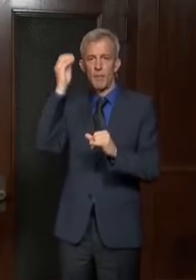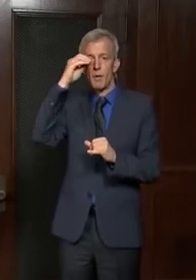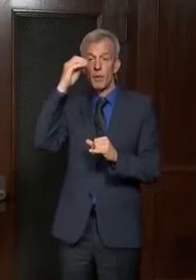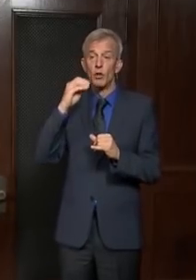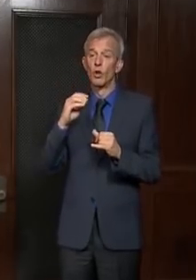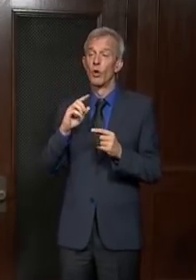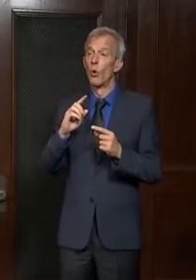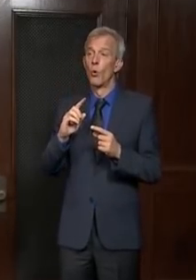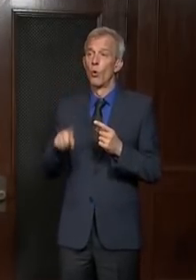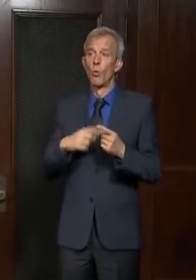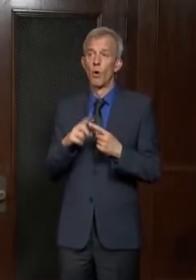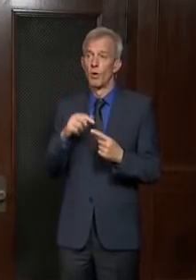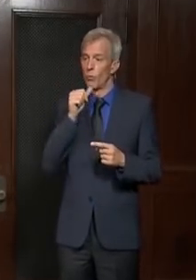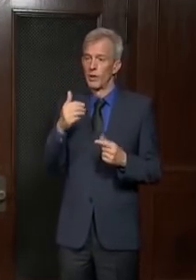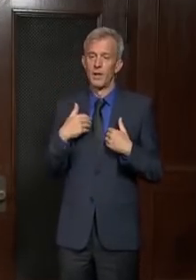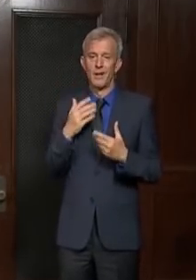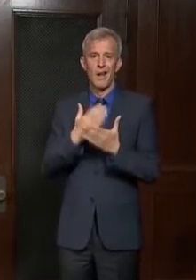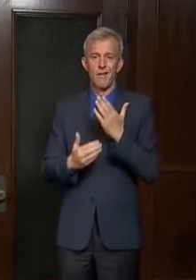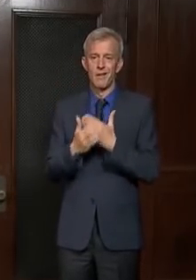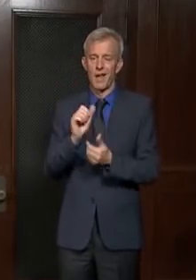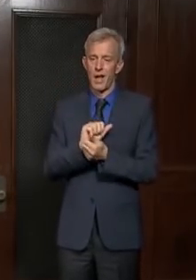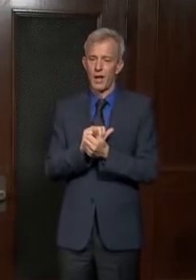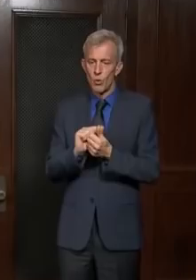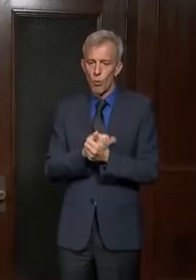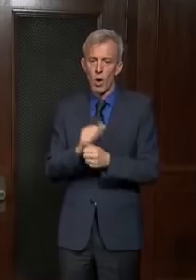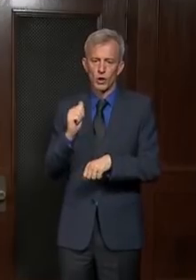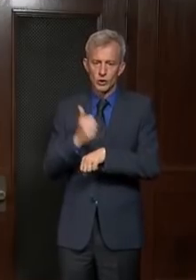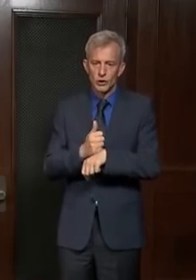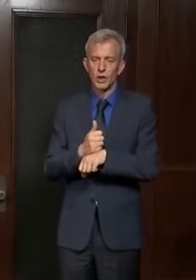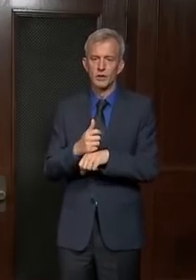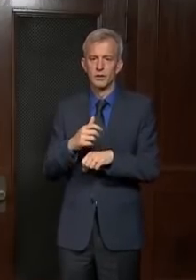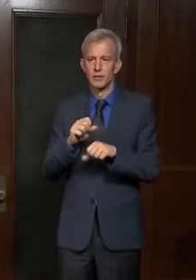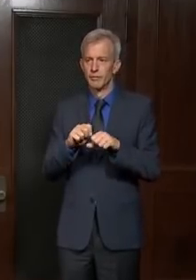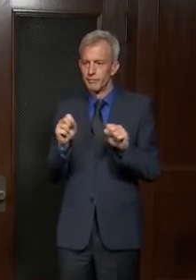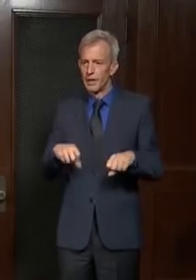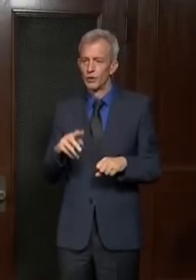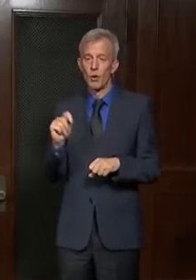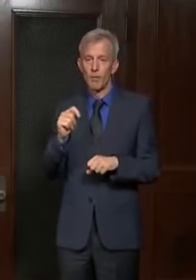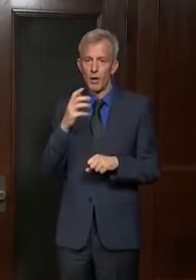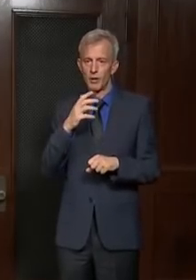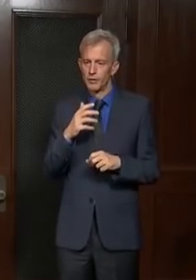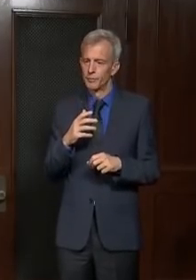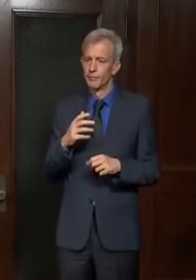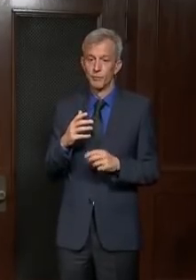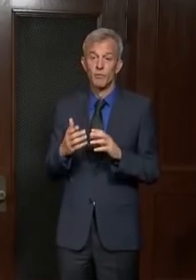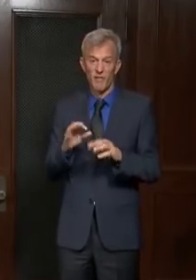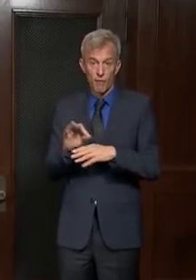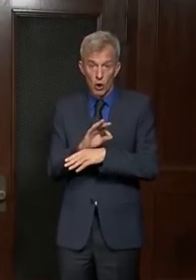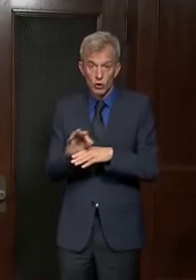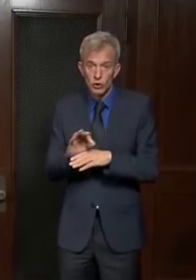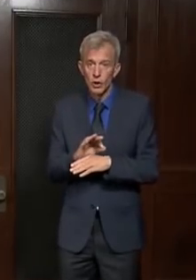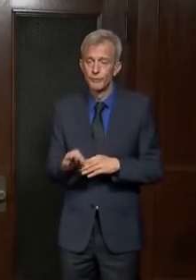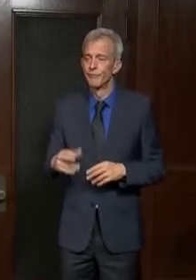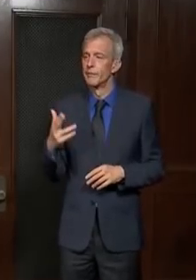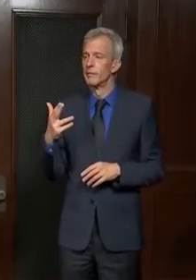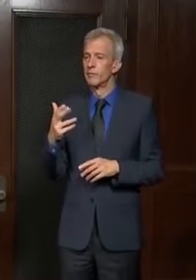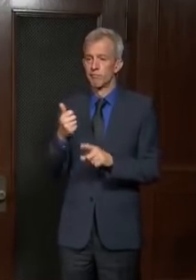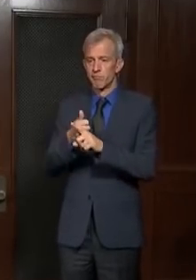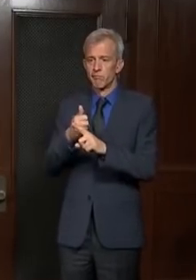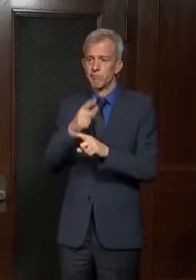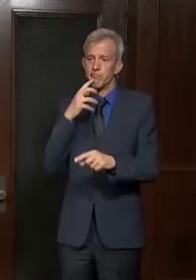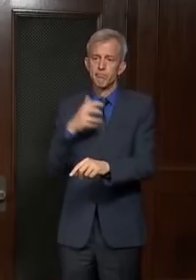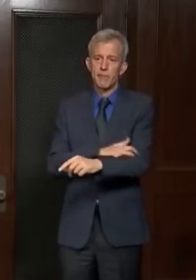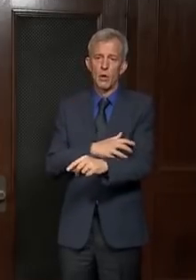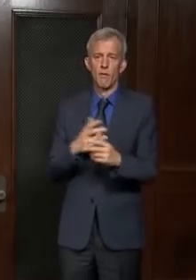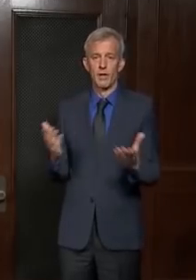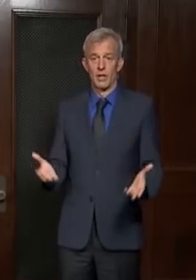the hand washing stations and bathrooms in good repair, so we're doing that now daily. And he's really been powerful, not only in Orange County,